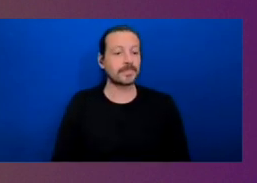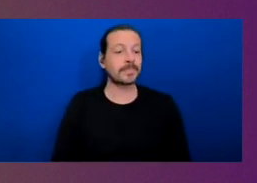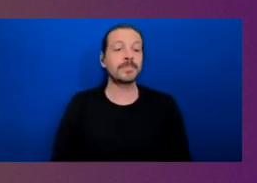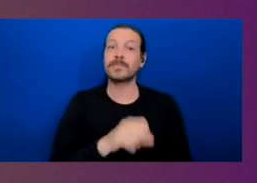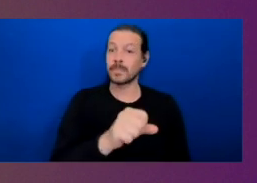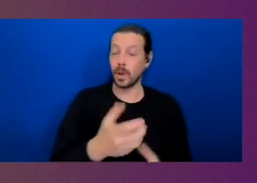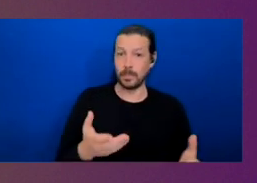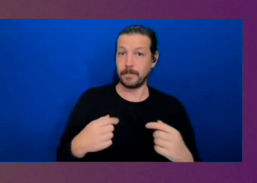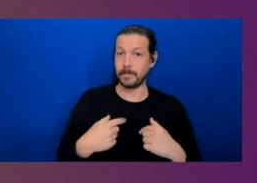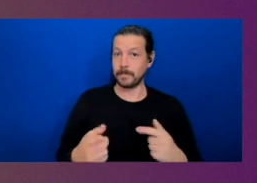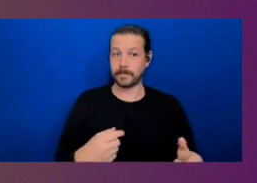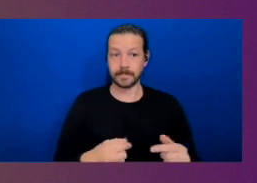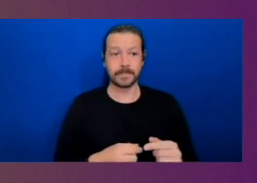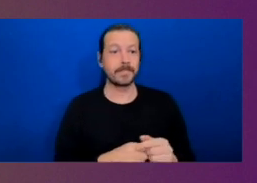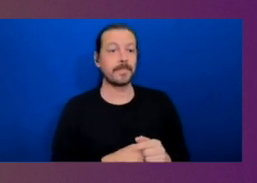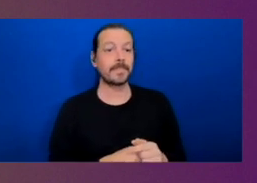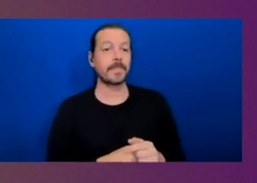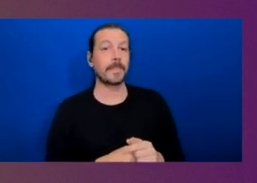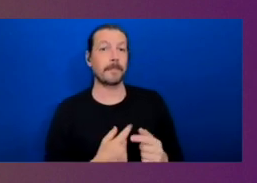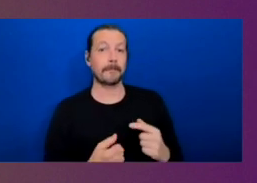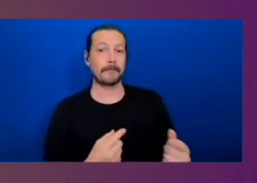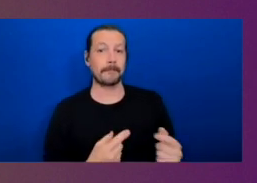You go, Leonie. No, sorry, go ahead.